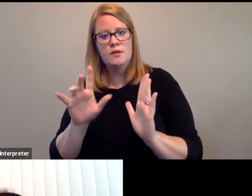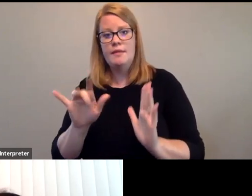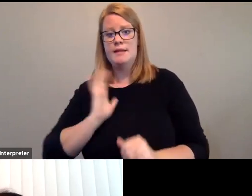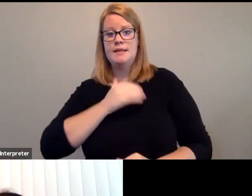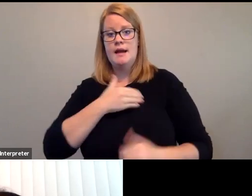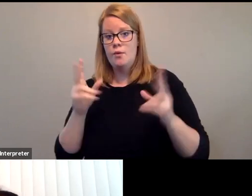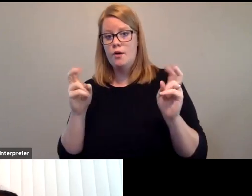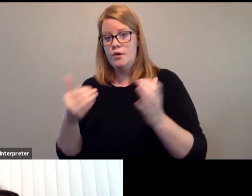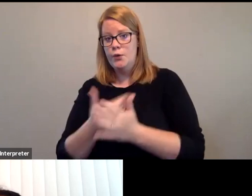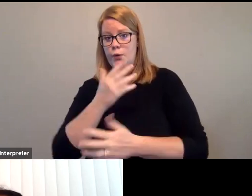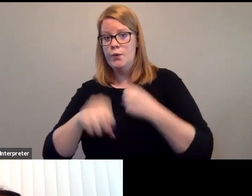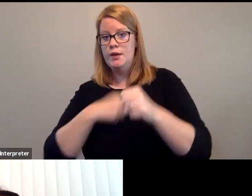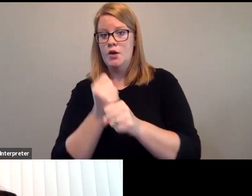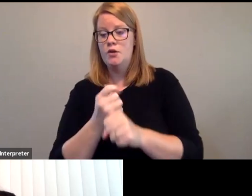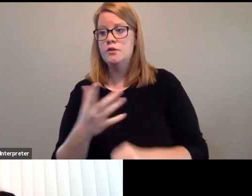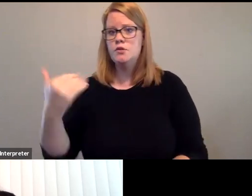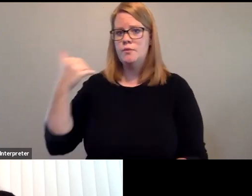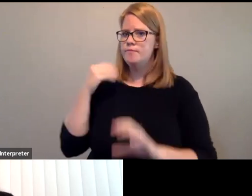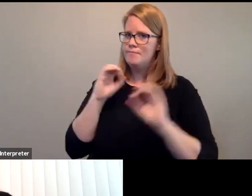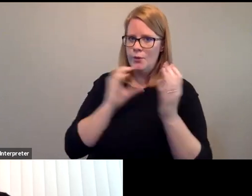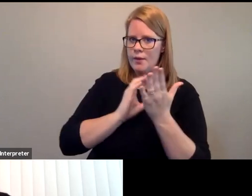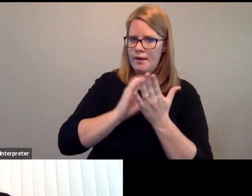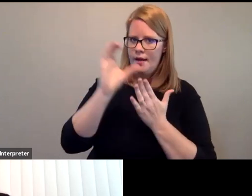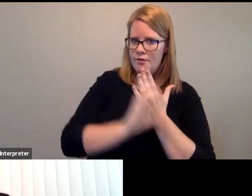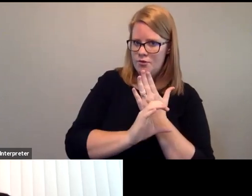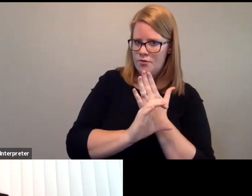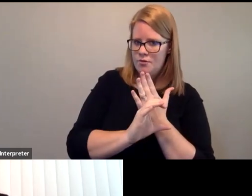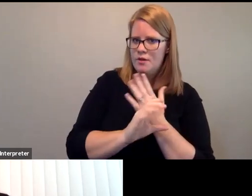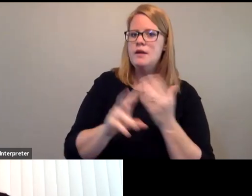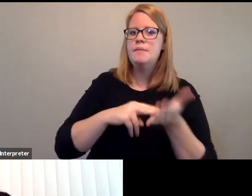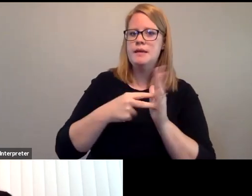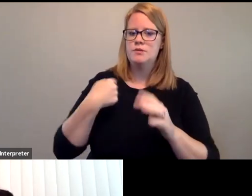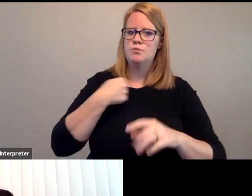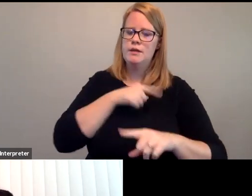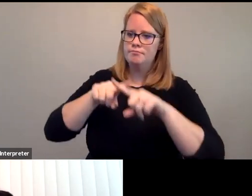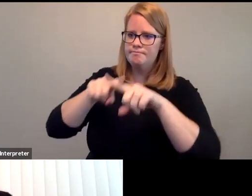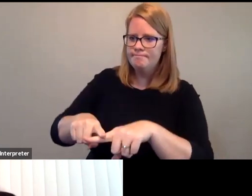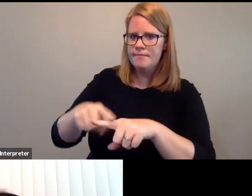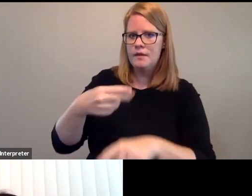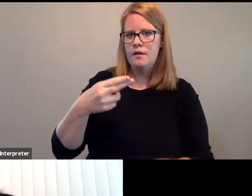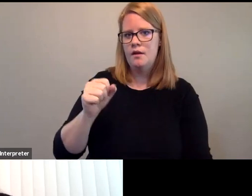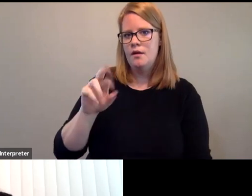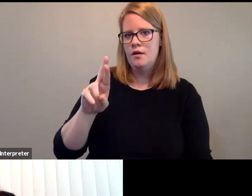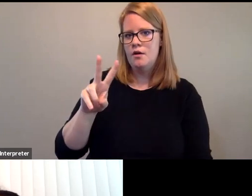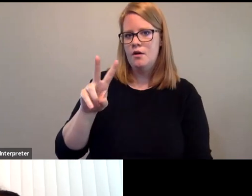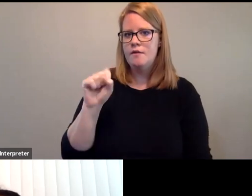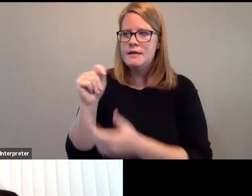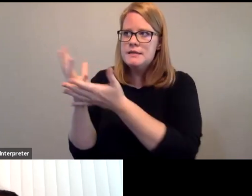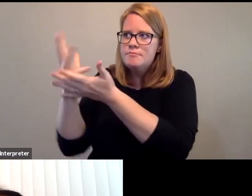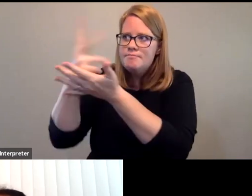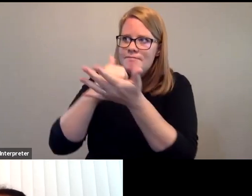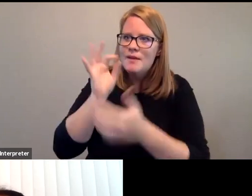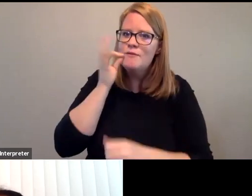the calendar we now go by, we use the harvest to symbolize the start of the new year, which also brought on all the